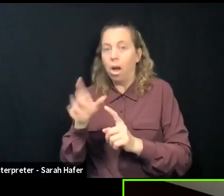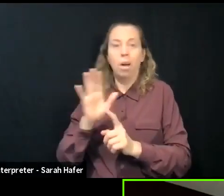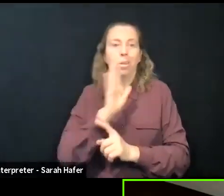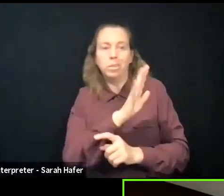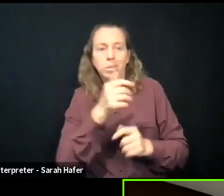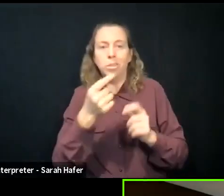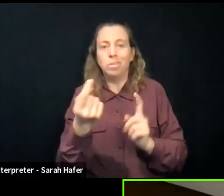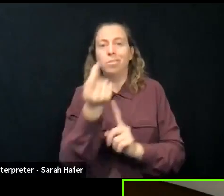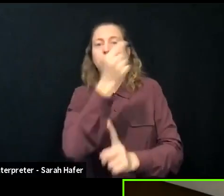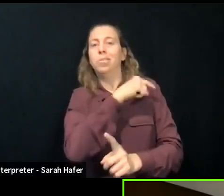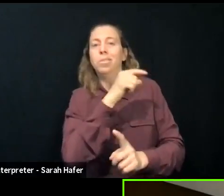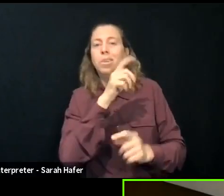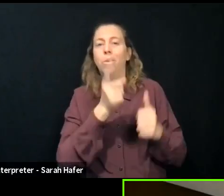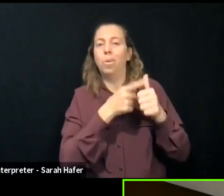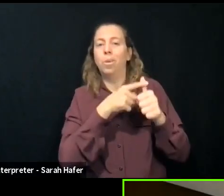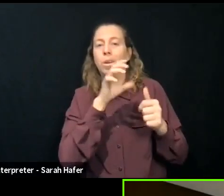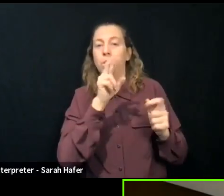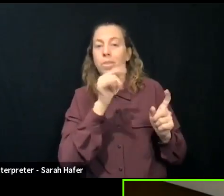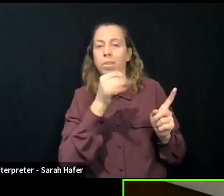linked.